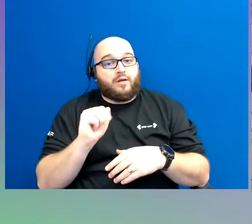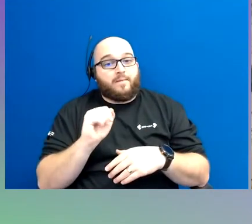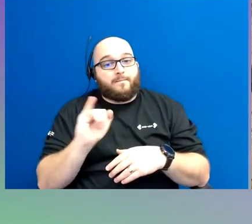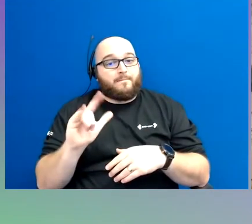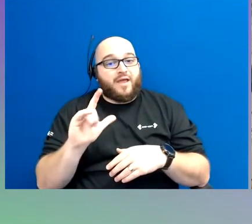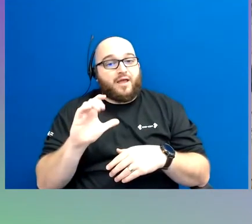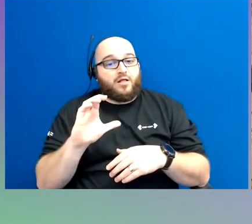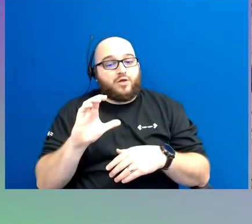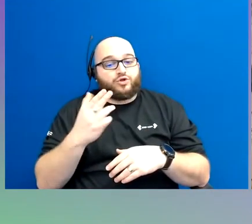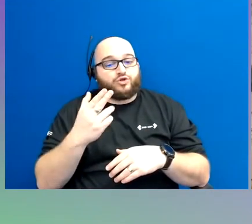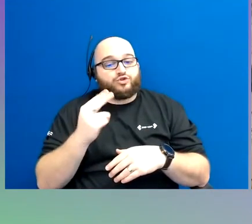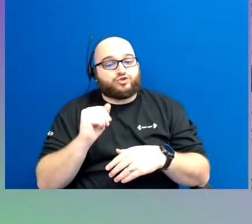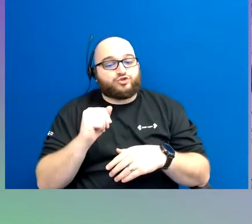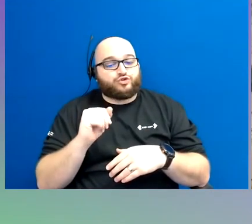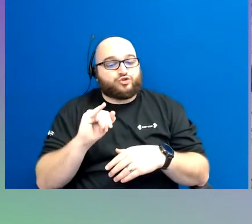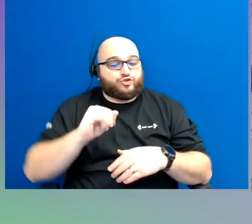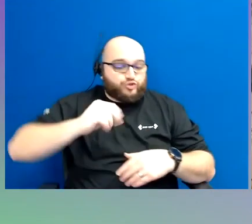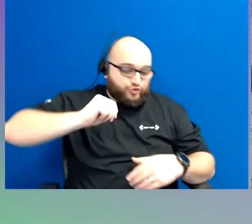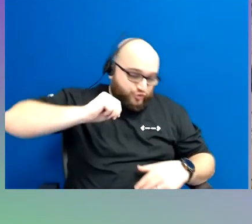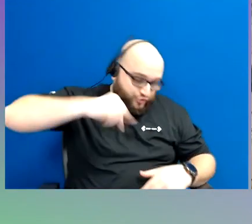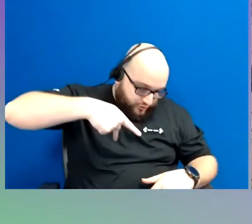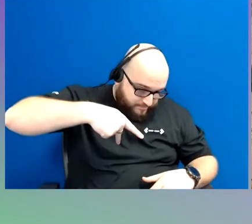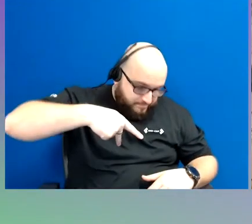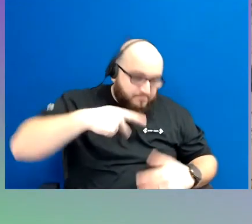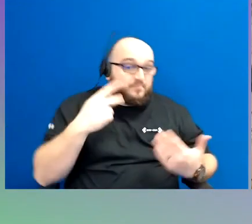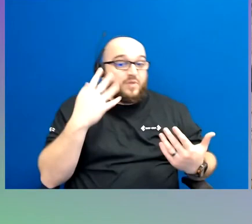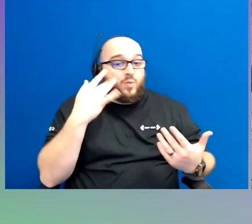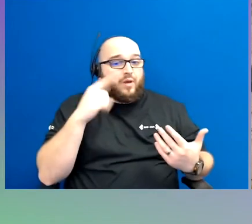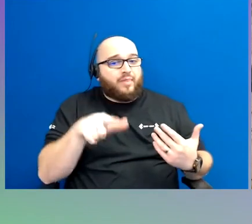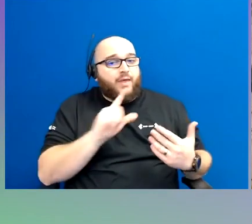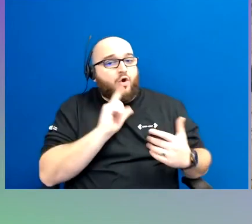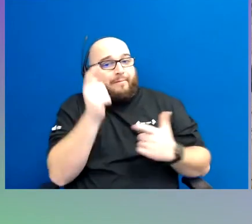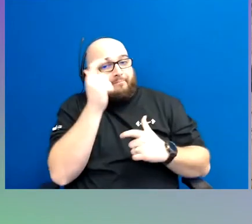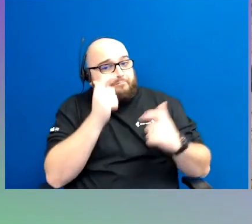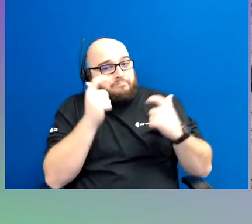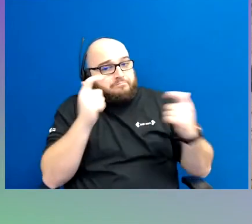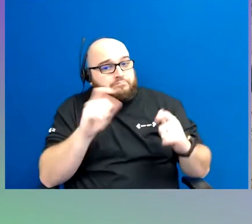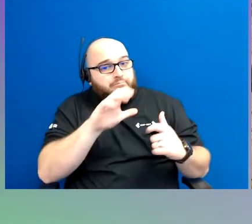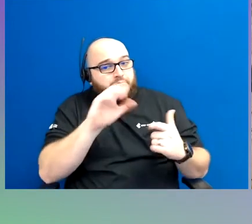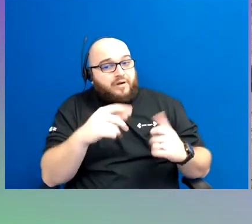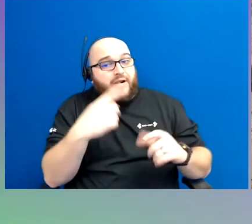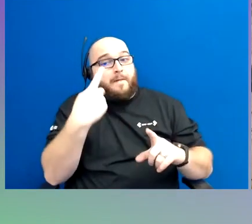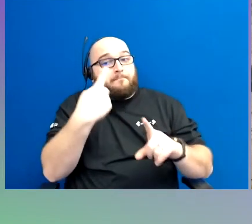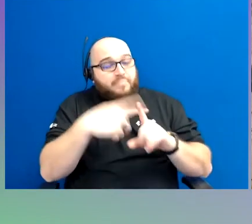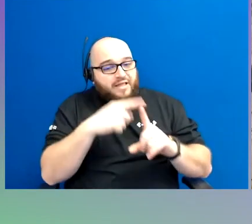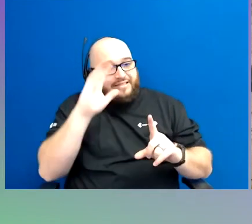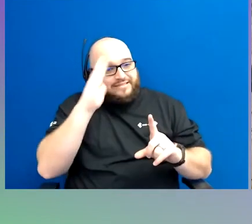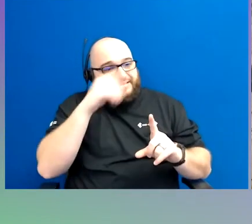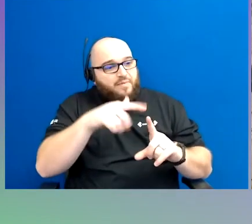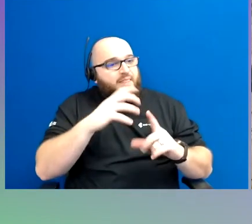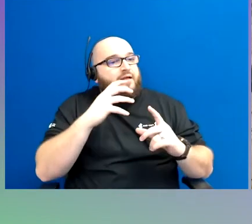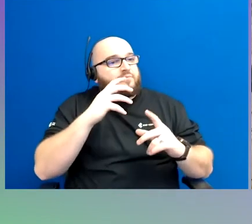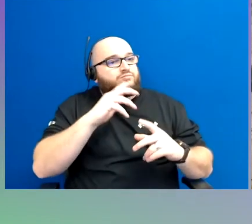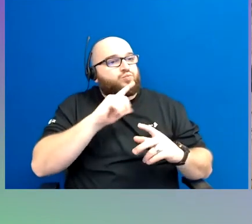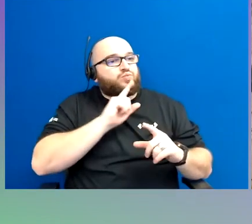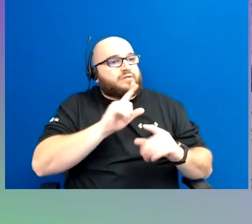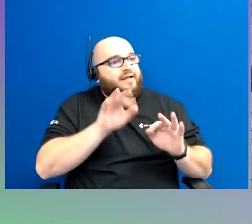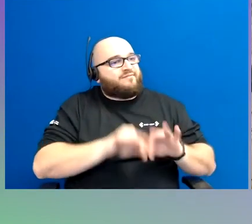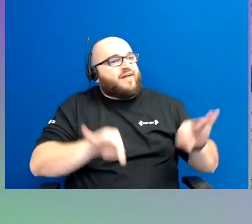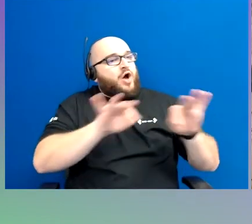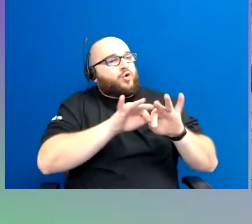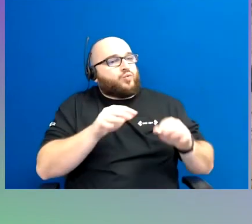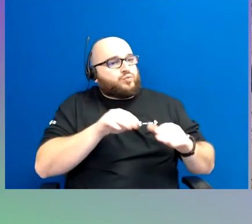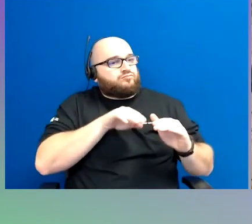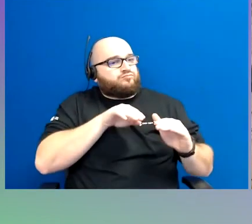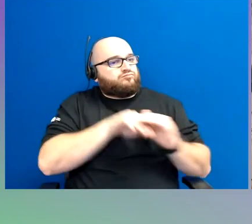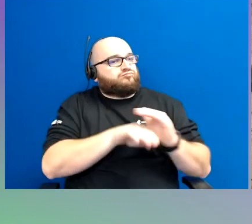large, and as far as I've seen, they also care about accessibility. So I would go